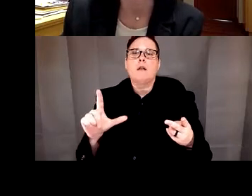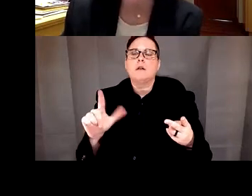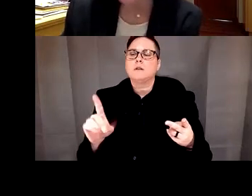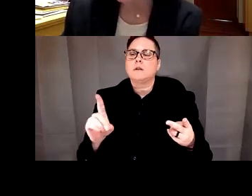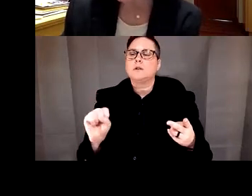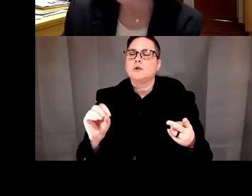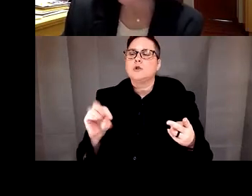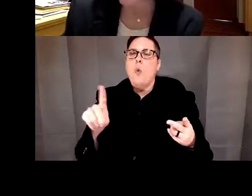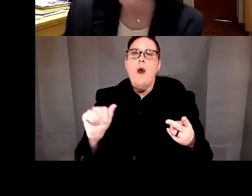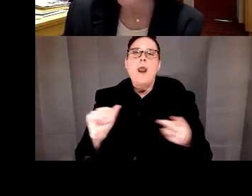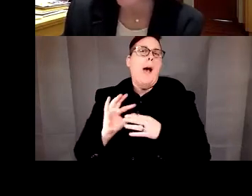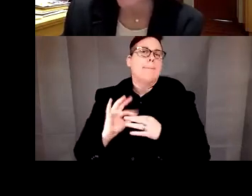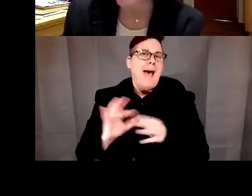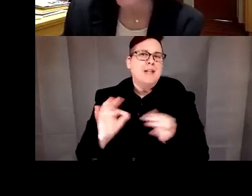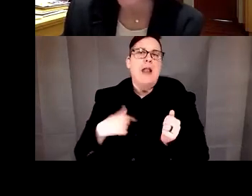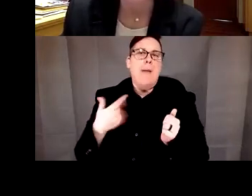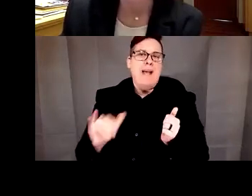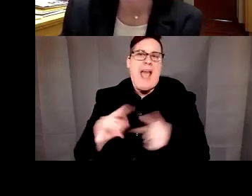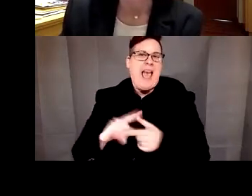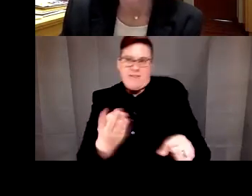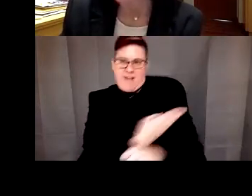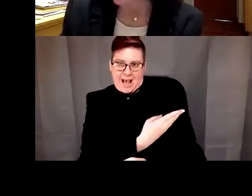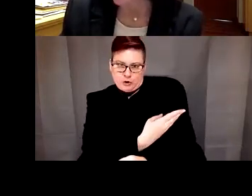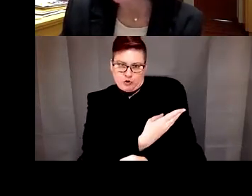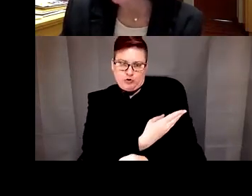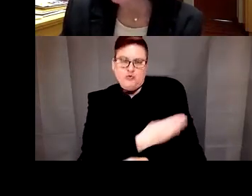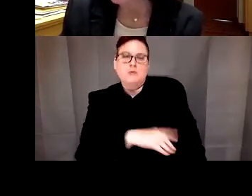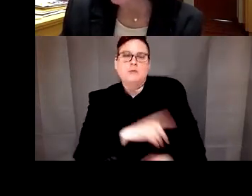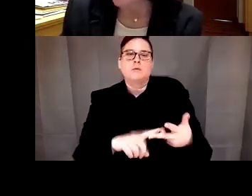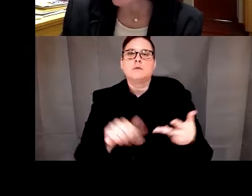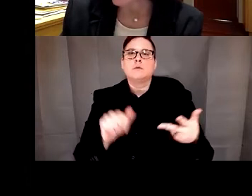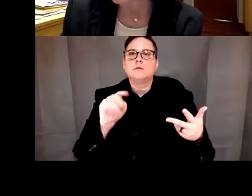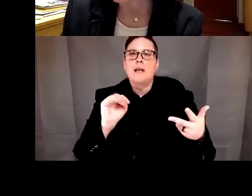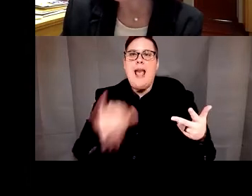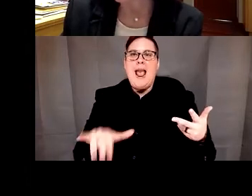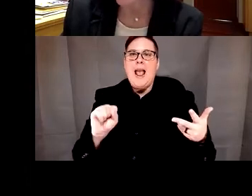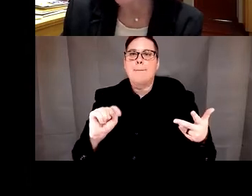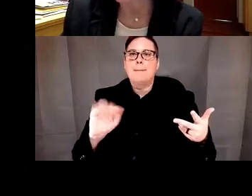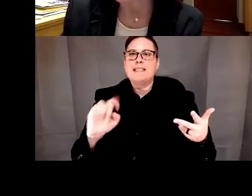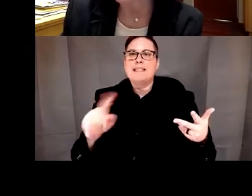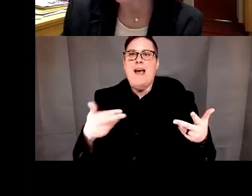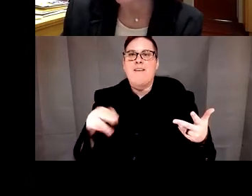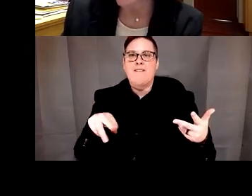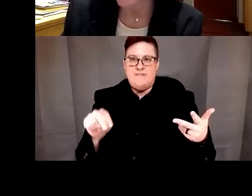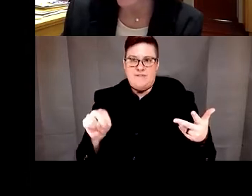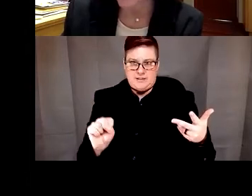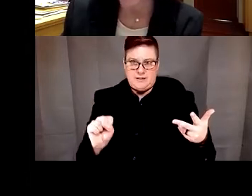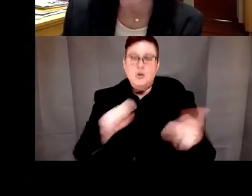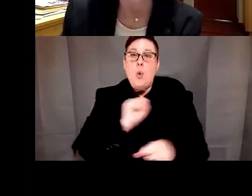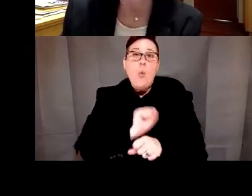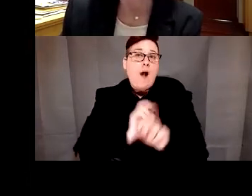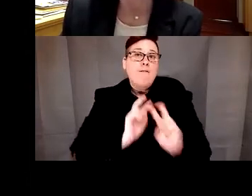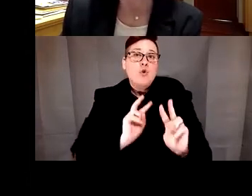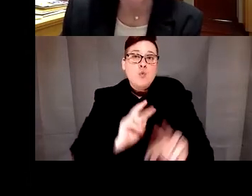happened to mention to someone that he was gay. And then Amy Steffens was fired from a funeral